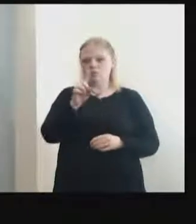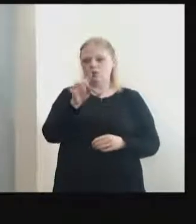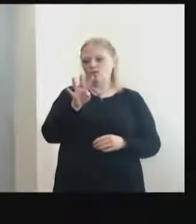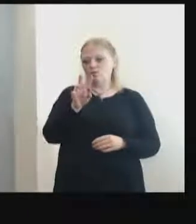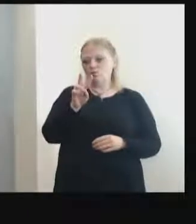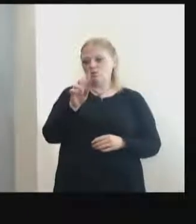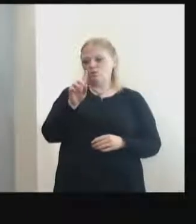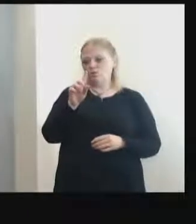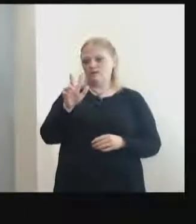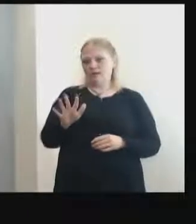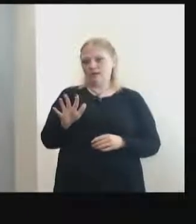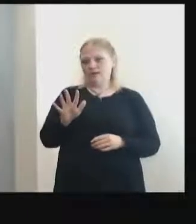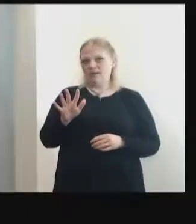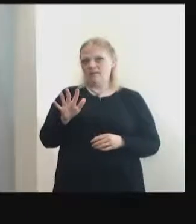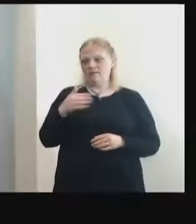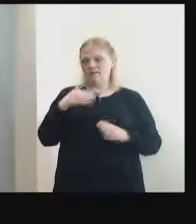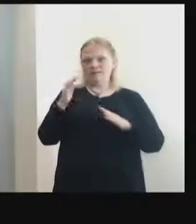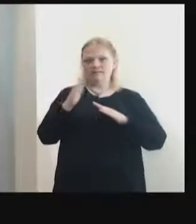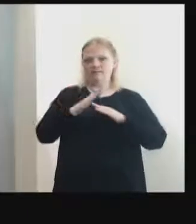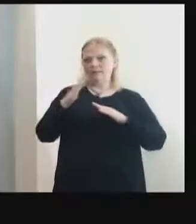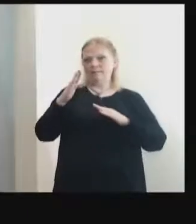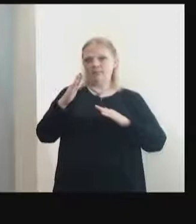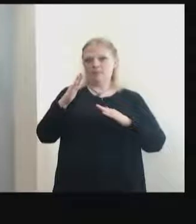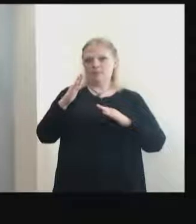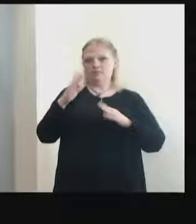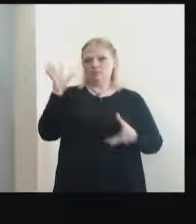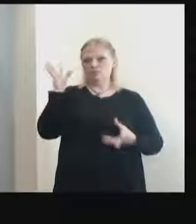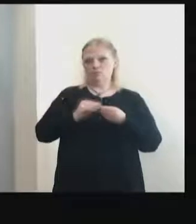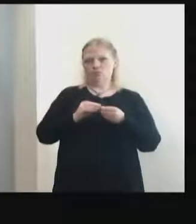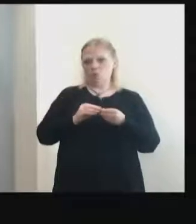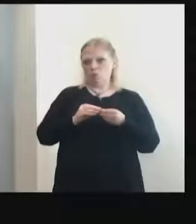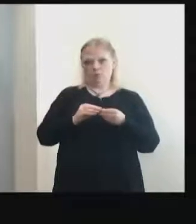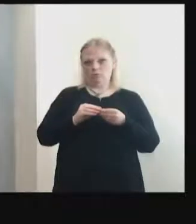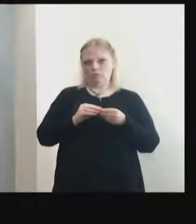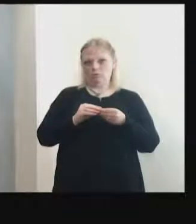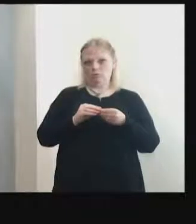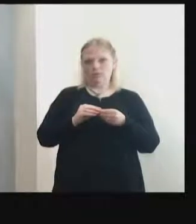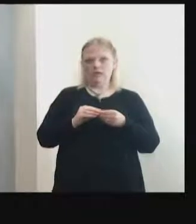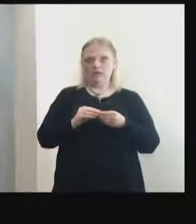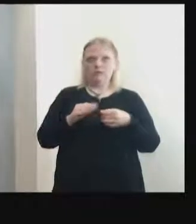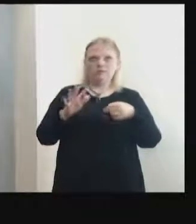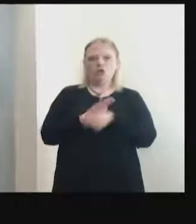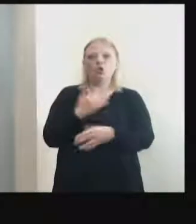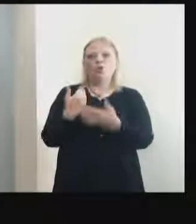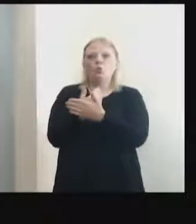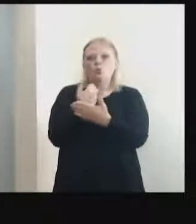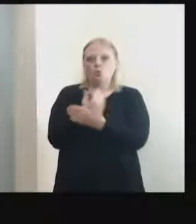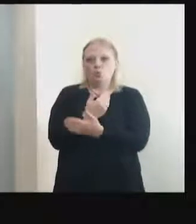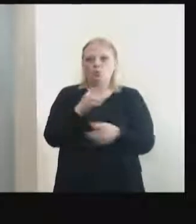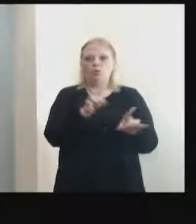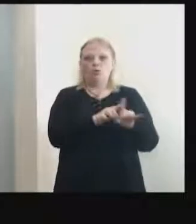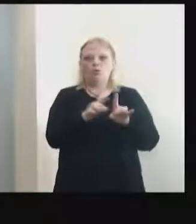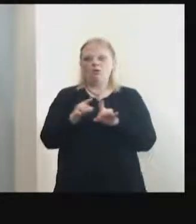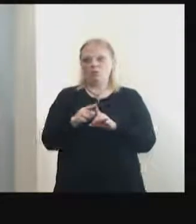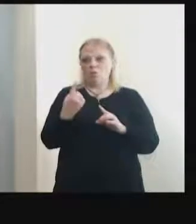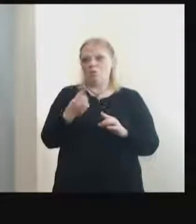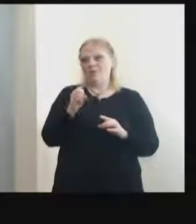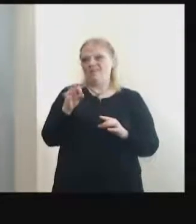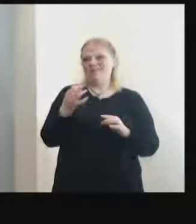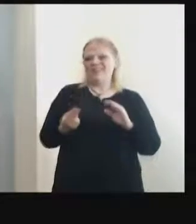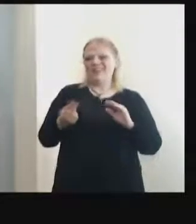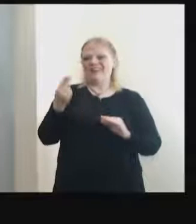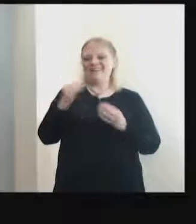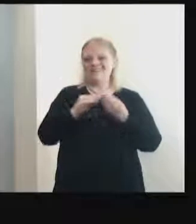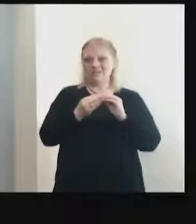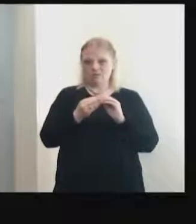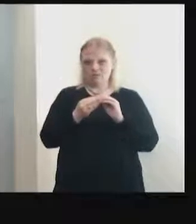14215 had the largest number of gross cases, complete new cases, and it also had one of the highest numbers with